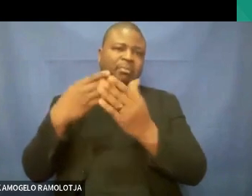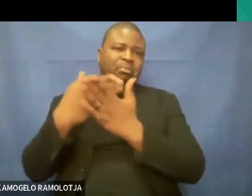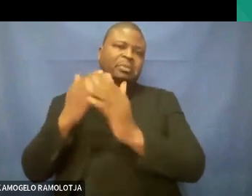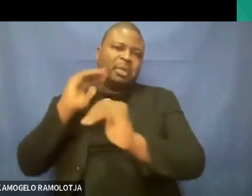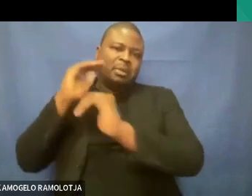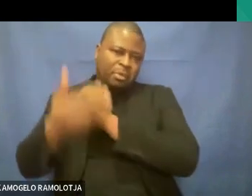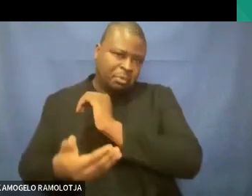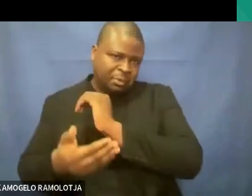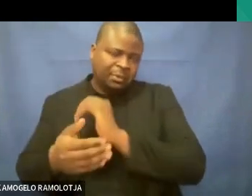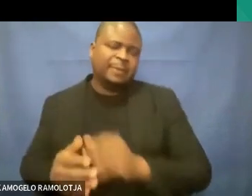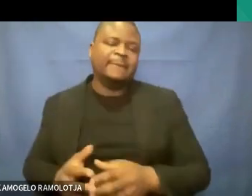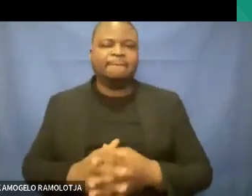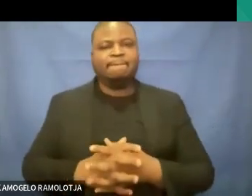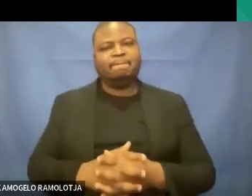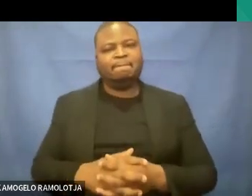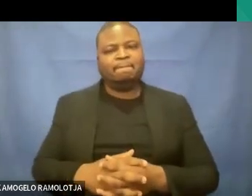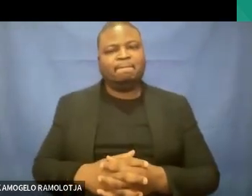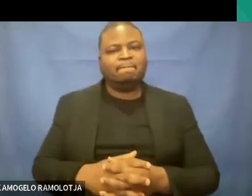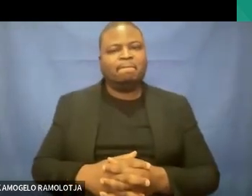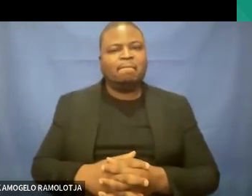slide, please.